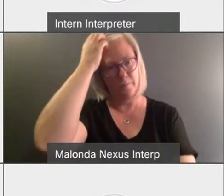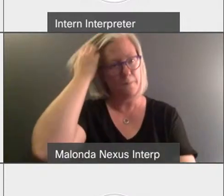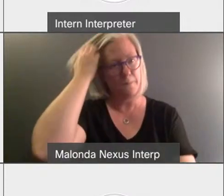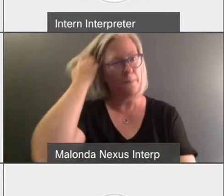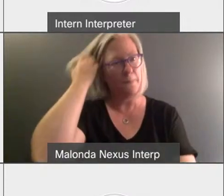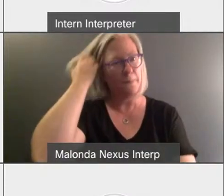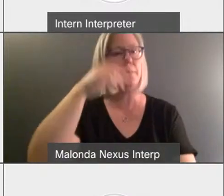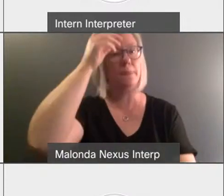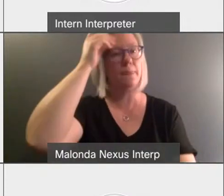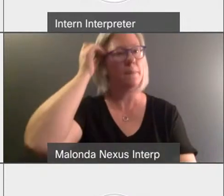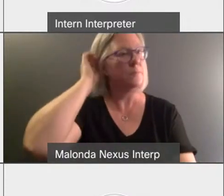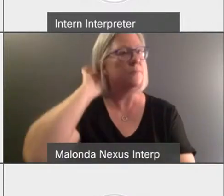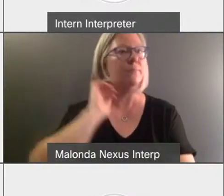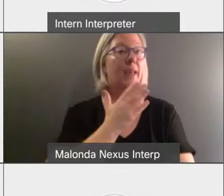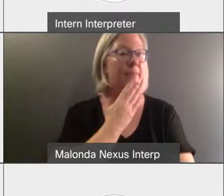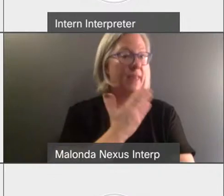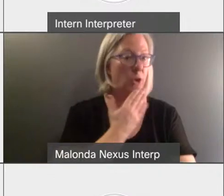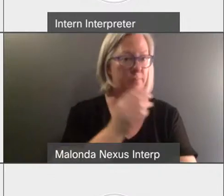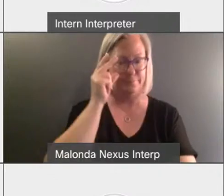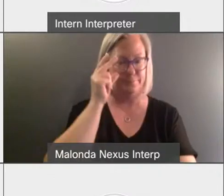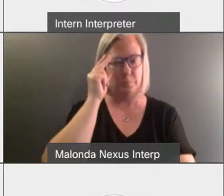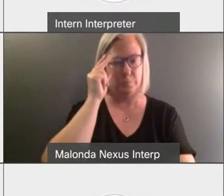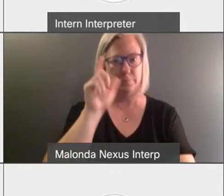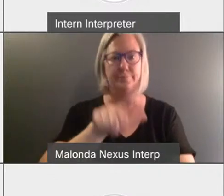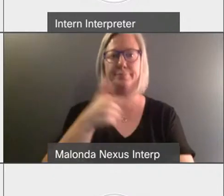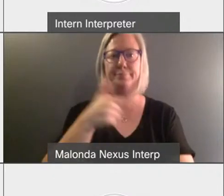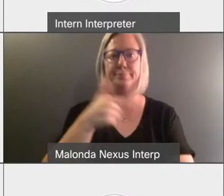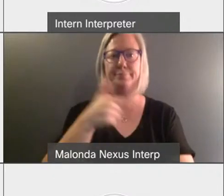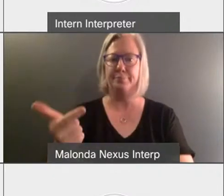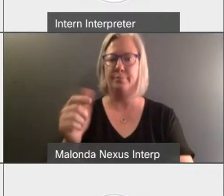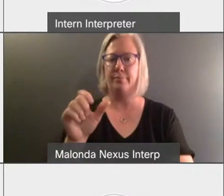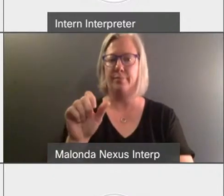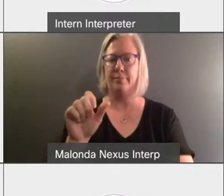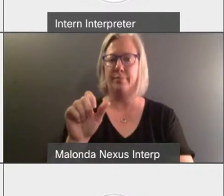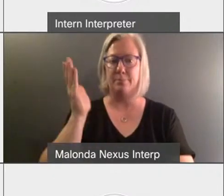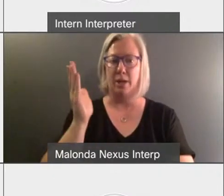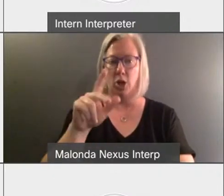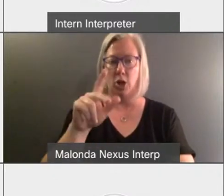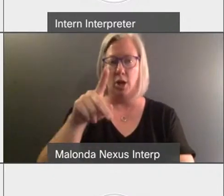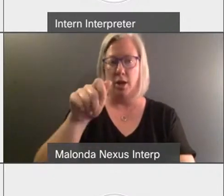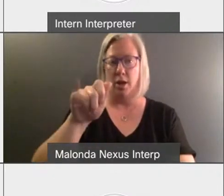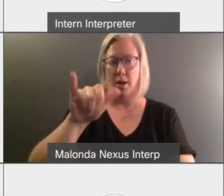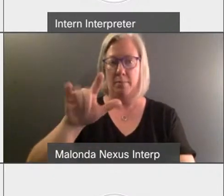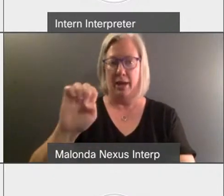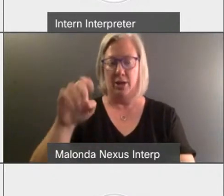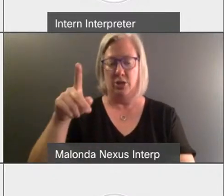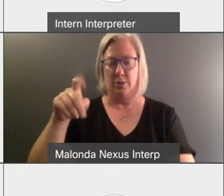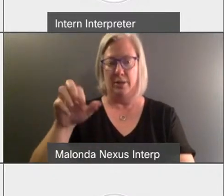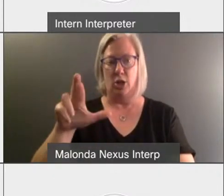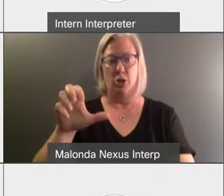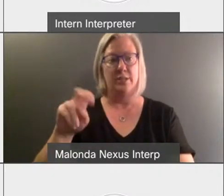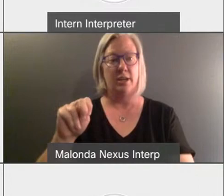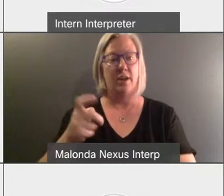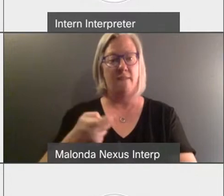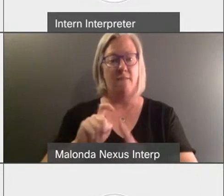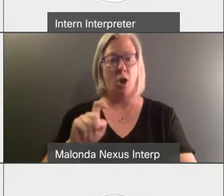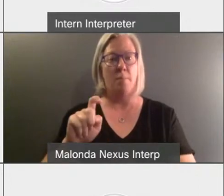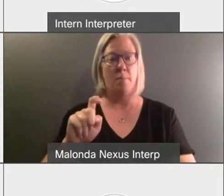Thank you, sir. The next speaker is Paige Garrison from Heartland Movement.